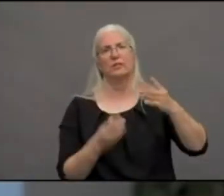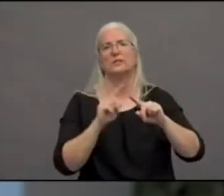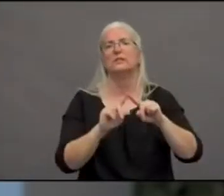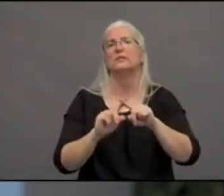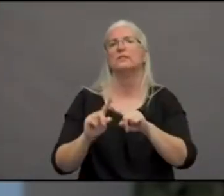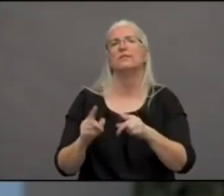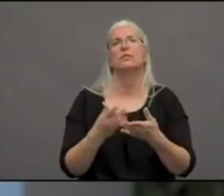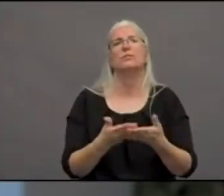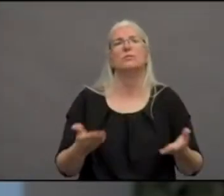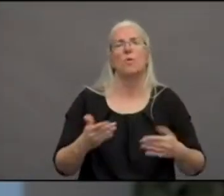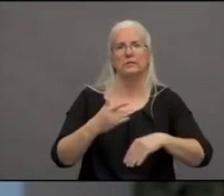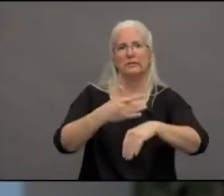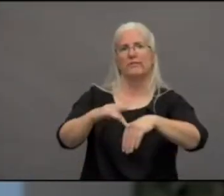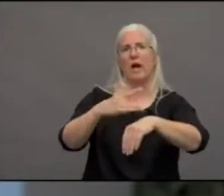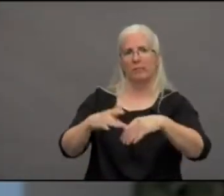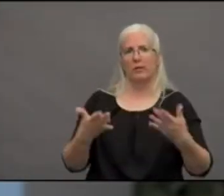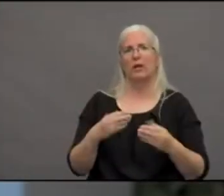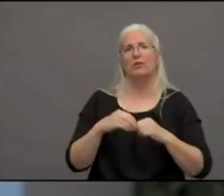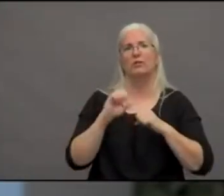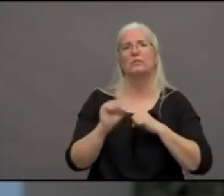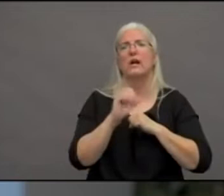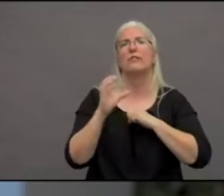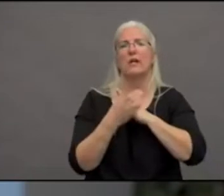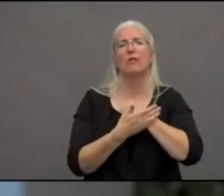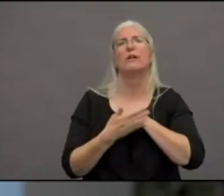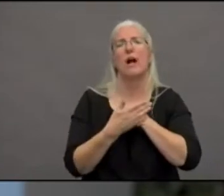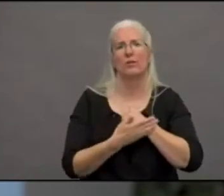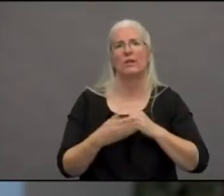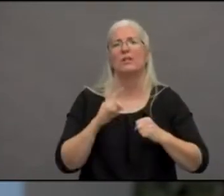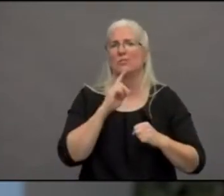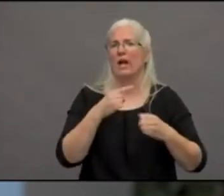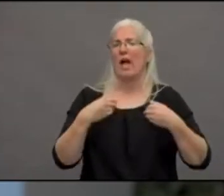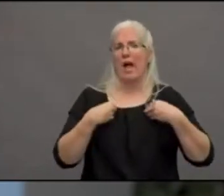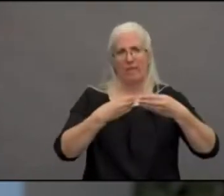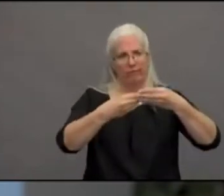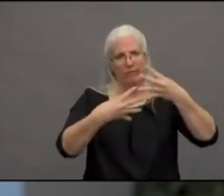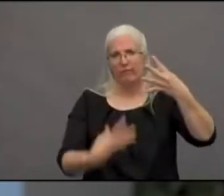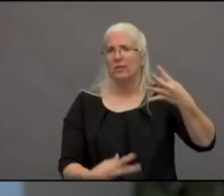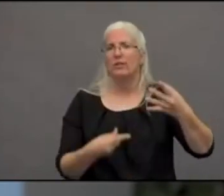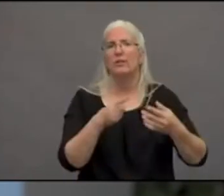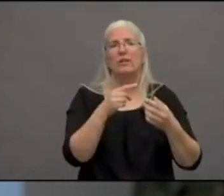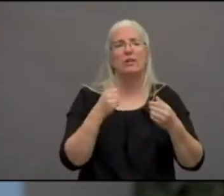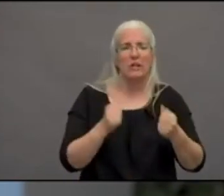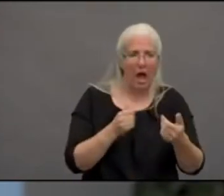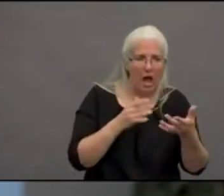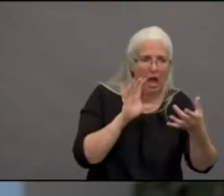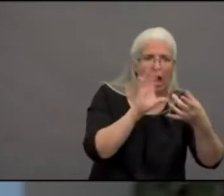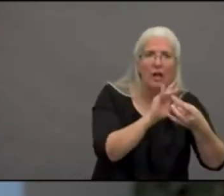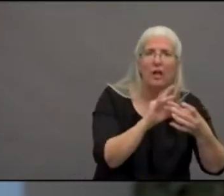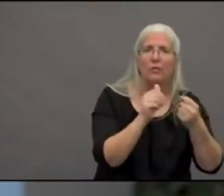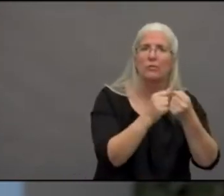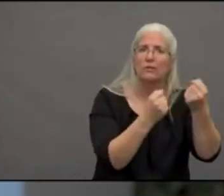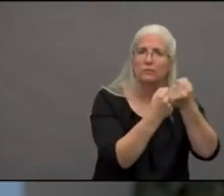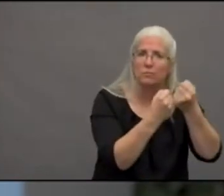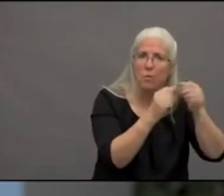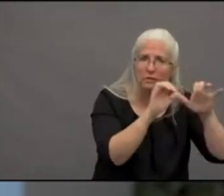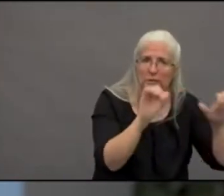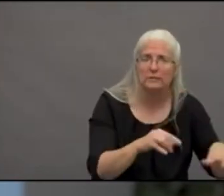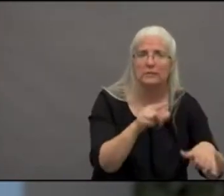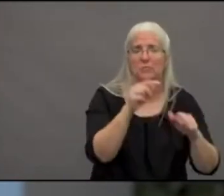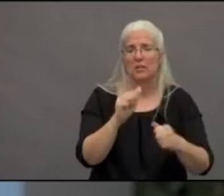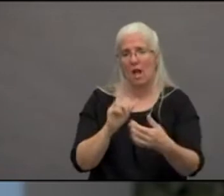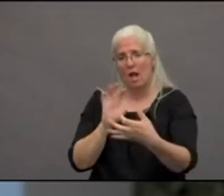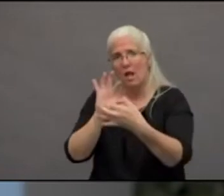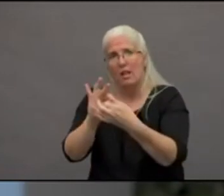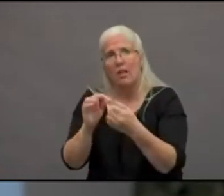Santa Clara County, and getting connected with supports related to food, shelter, financial